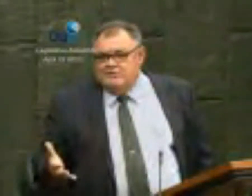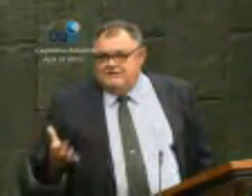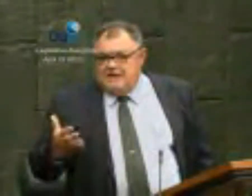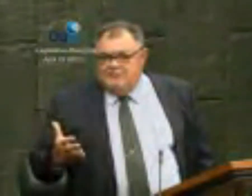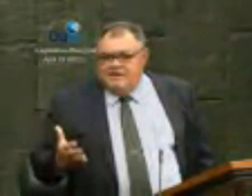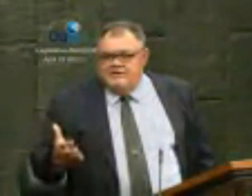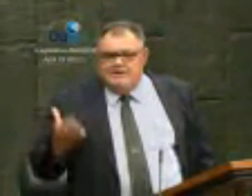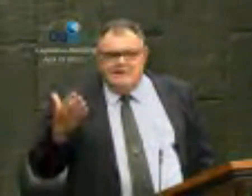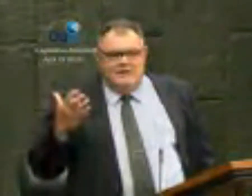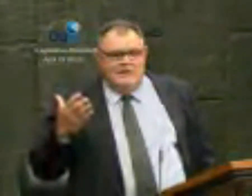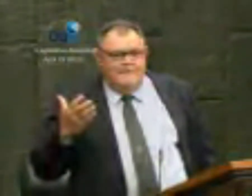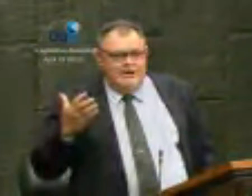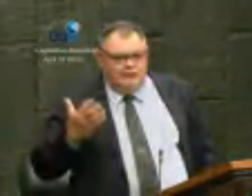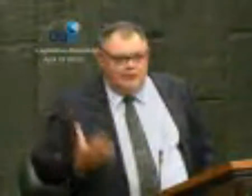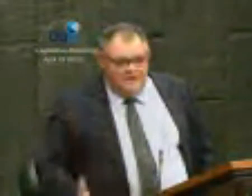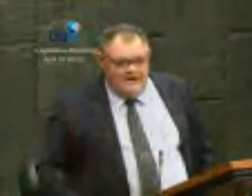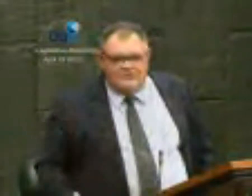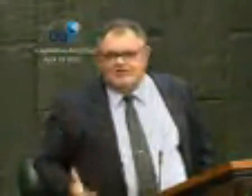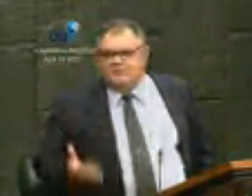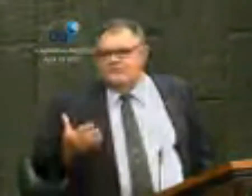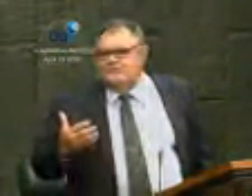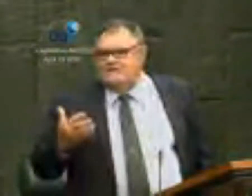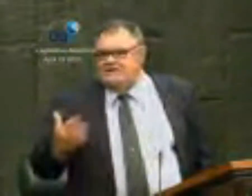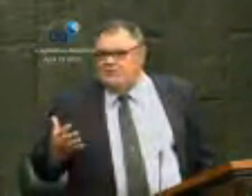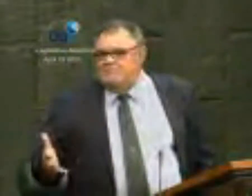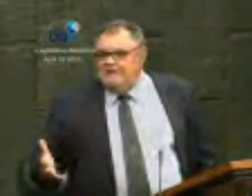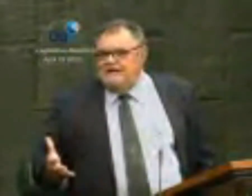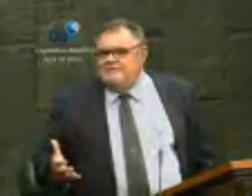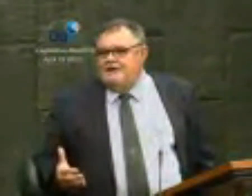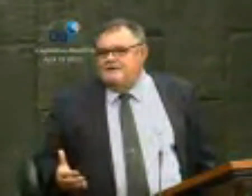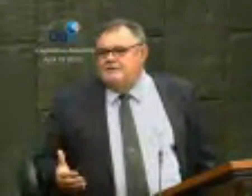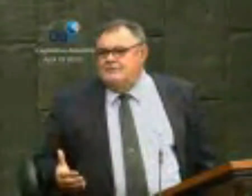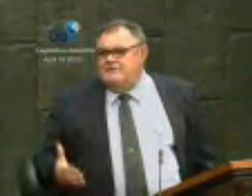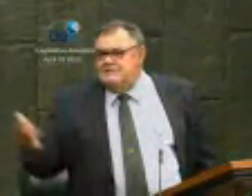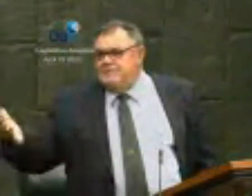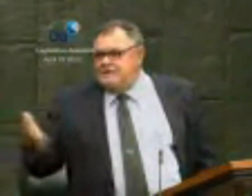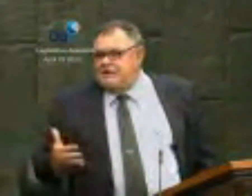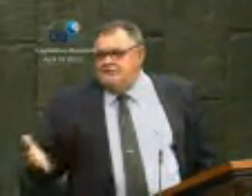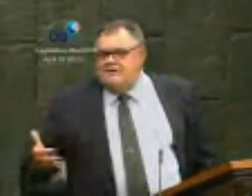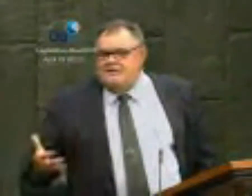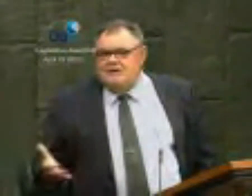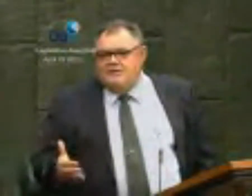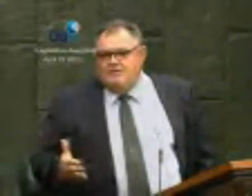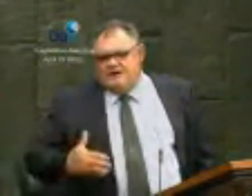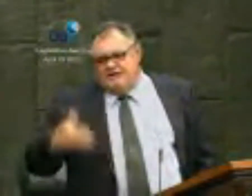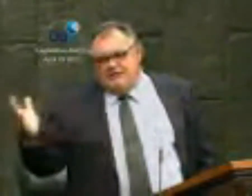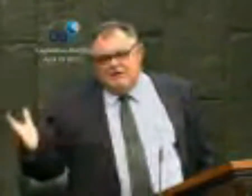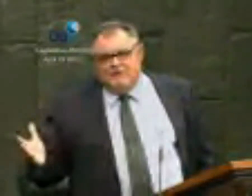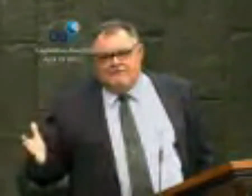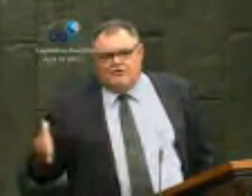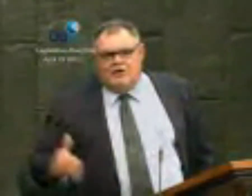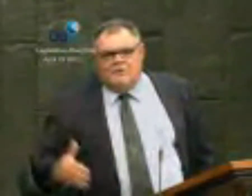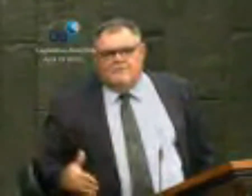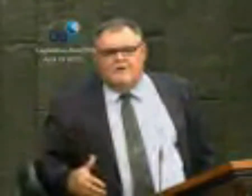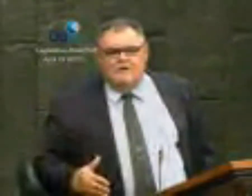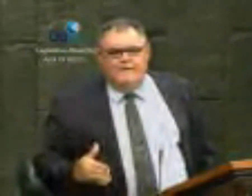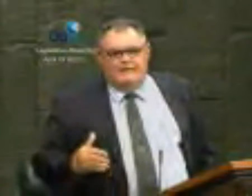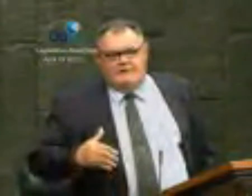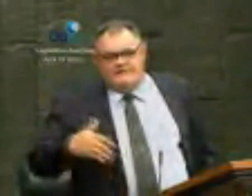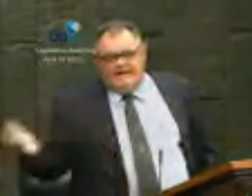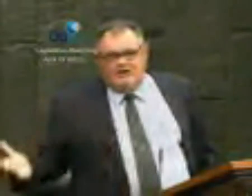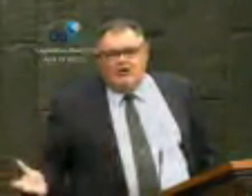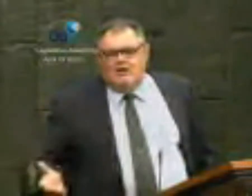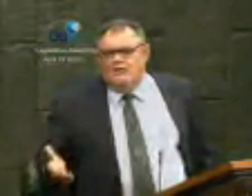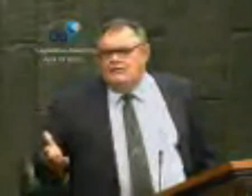entrepreneurship. That's what built Cayman. These people that come here now and are raking the cream off the crop and taking it all because they find reasons